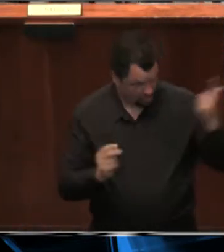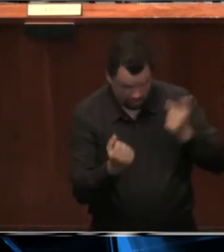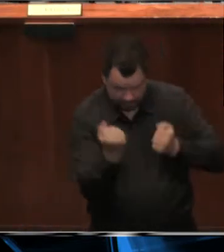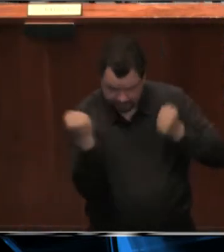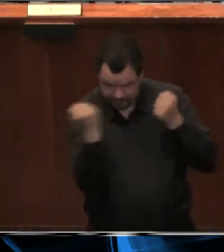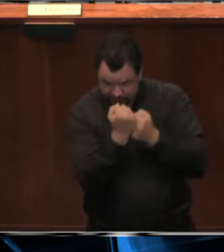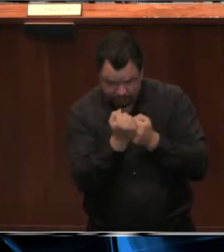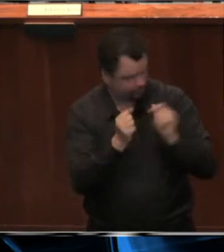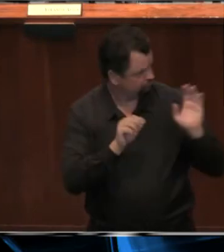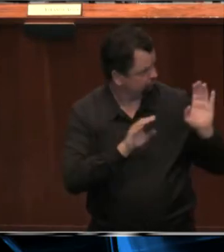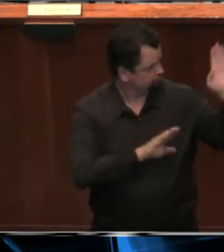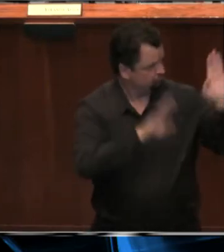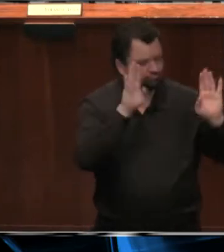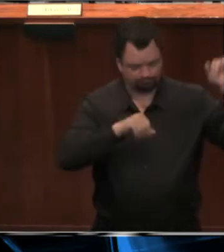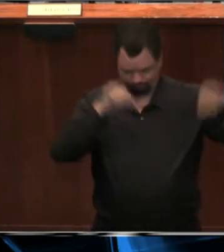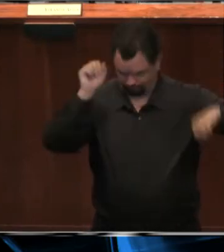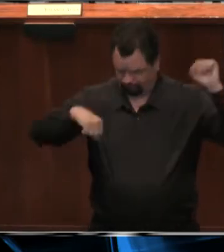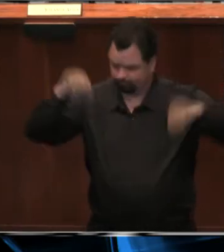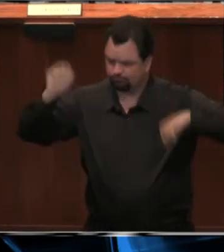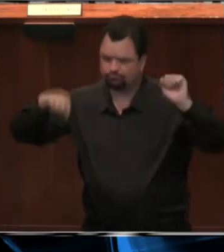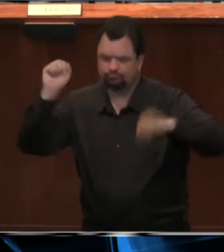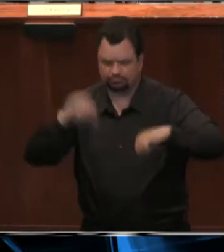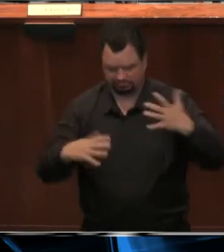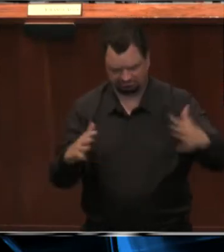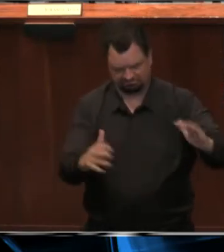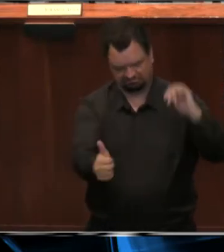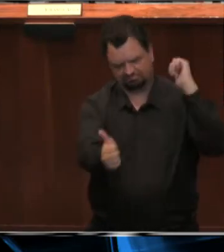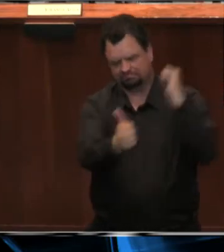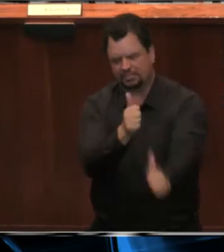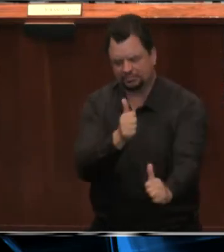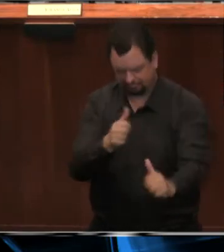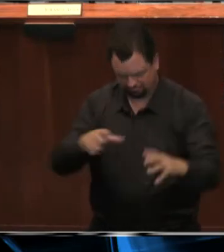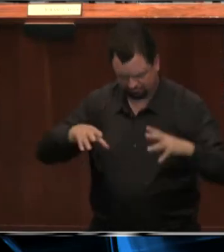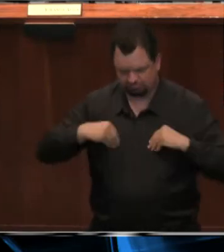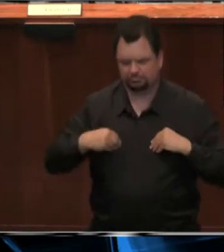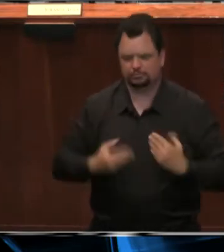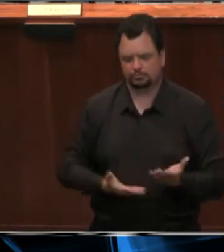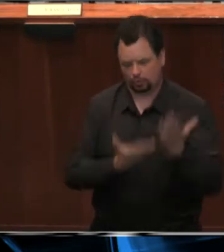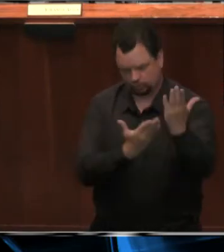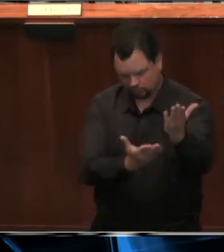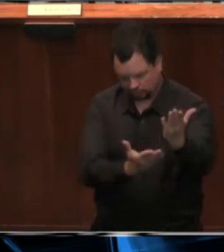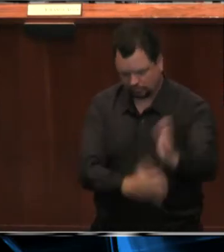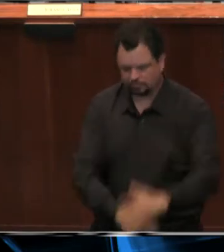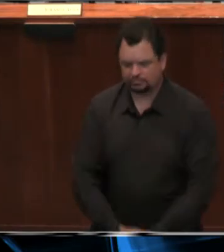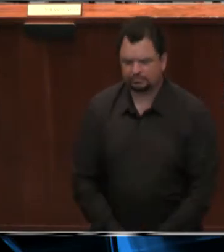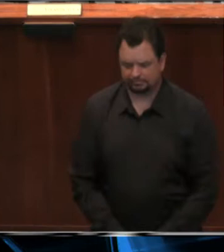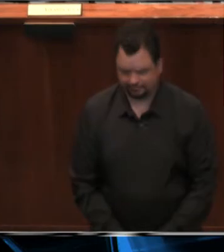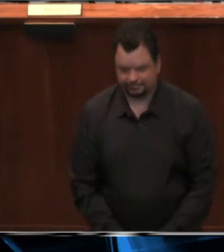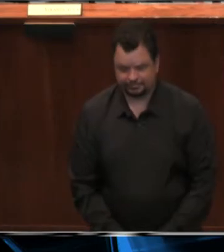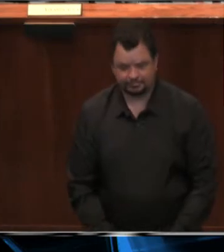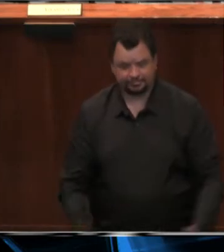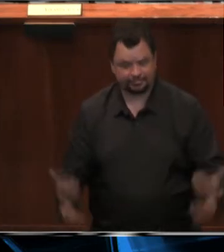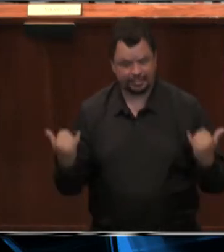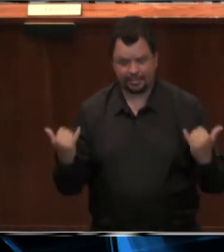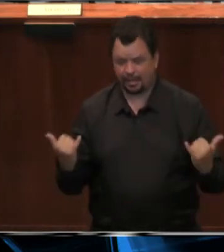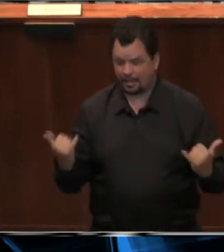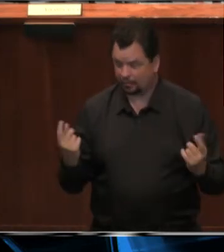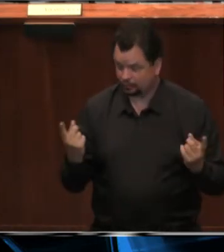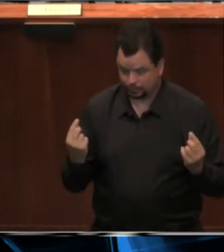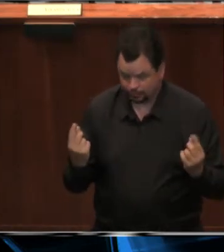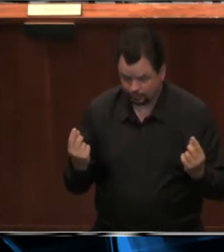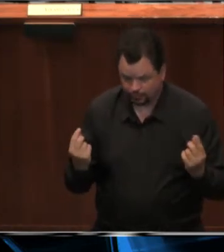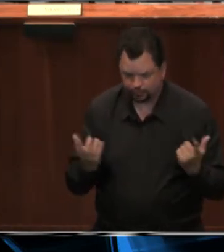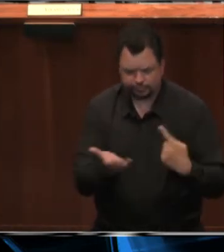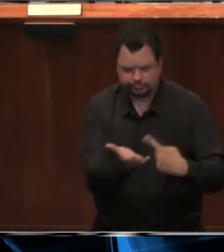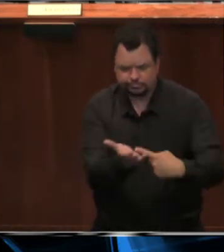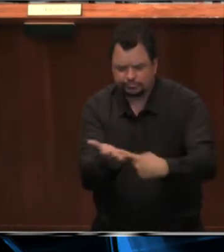So we have, again, the opportunity to use technology to have board members and others get